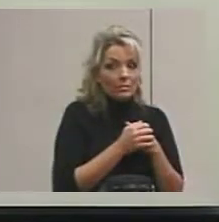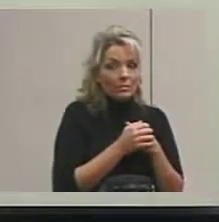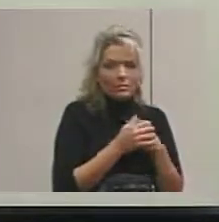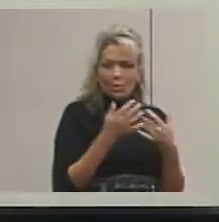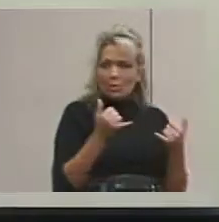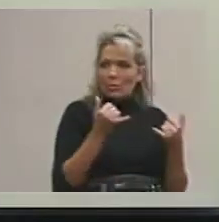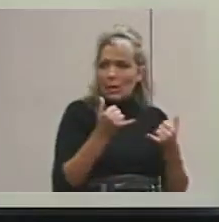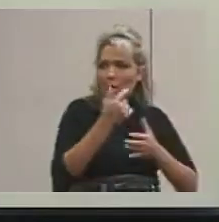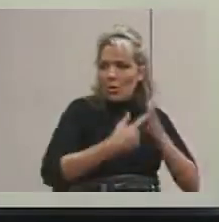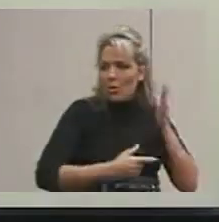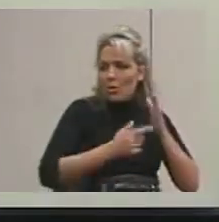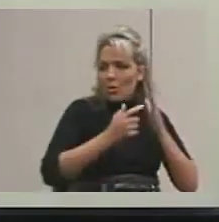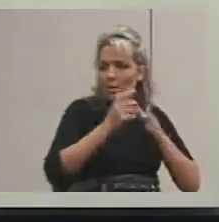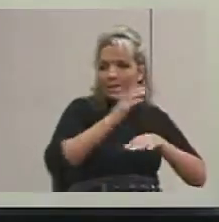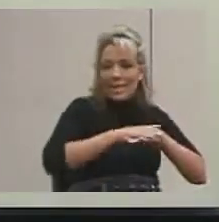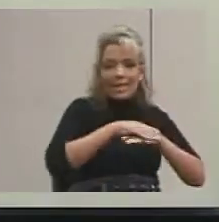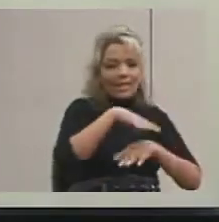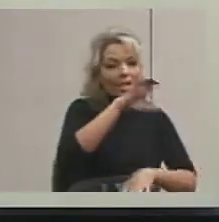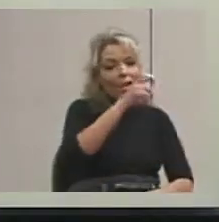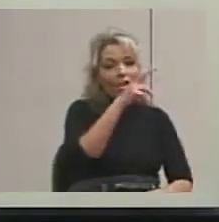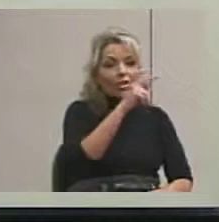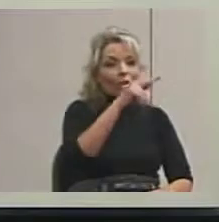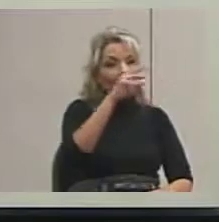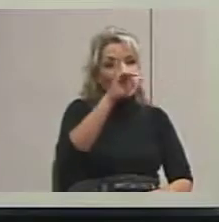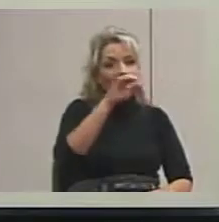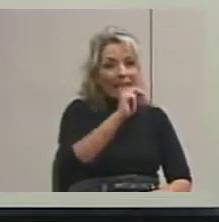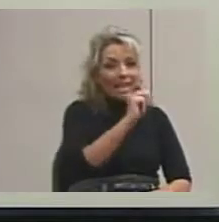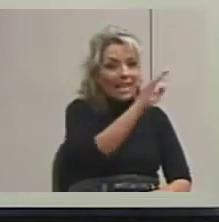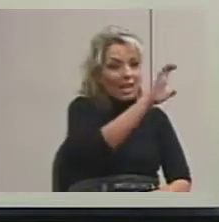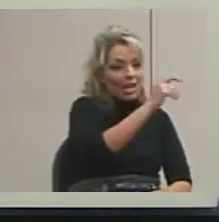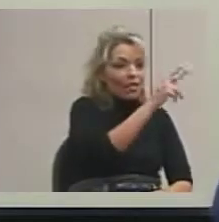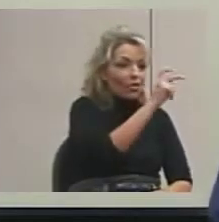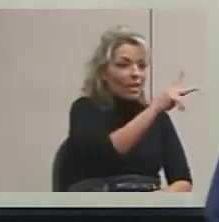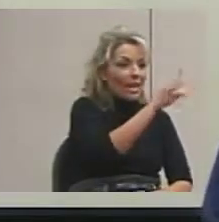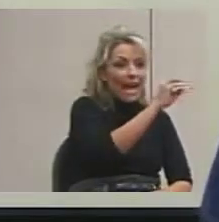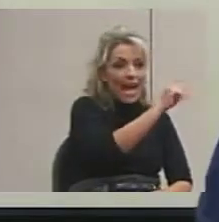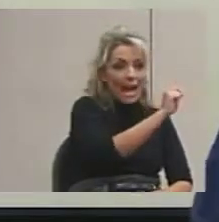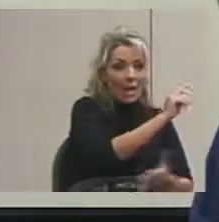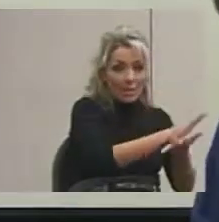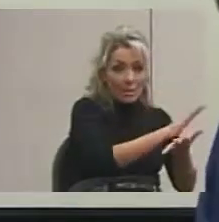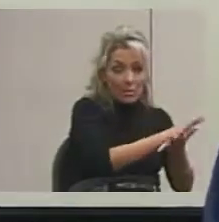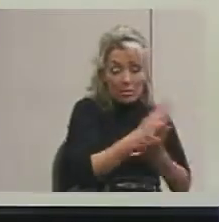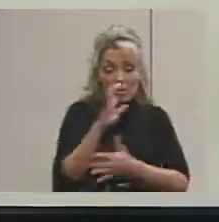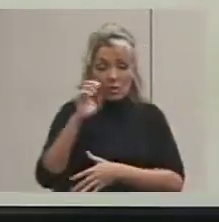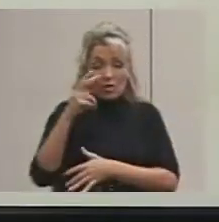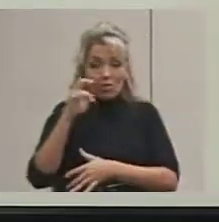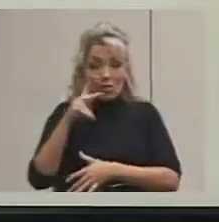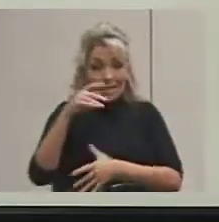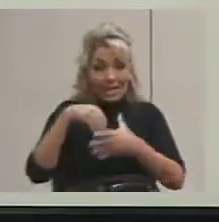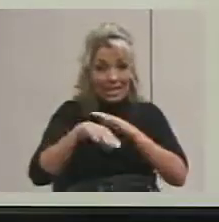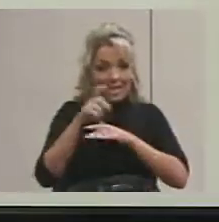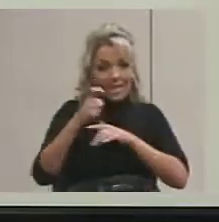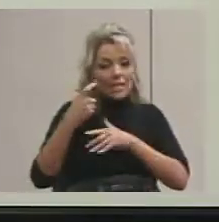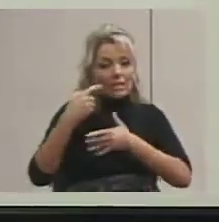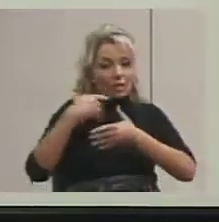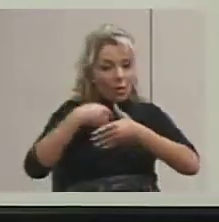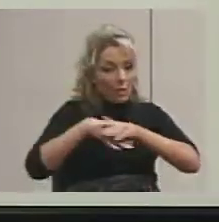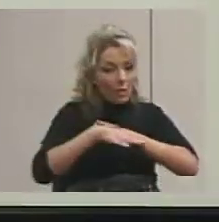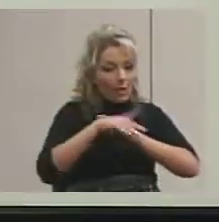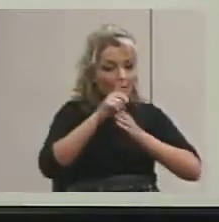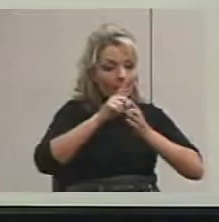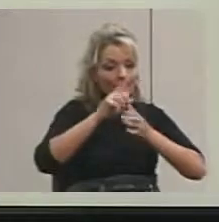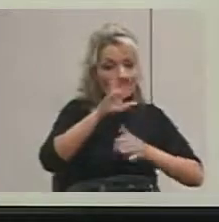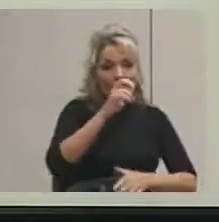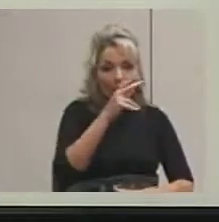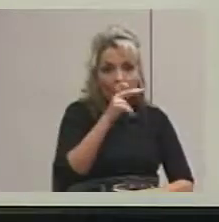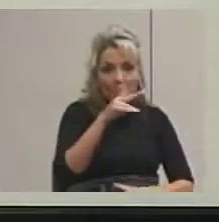right now, what's on his check-in, check-out? Check-in, check-out is he has to come in and check in. He has to come in and